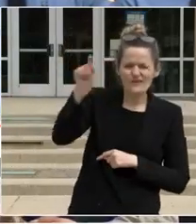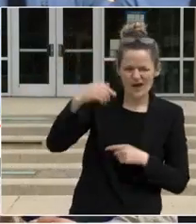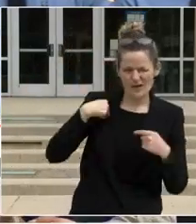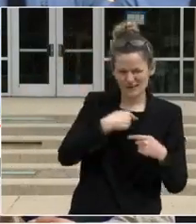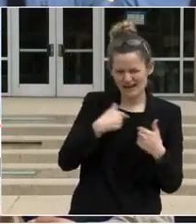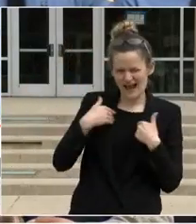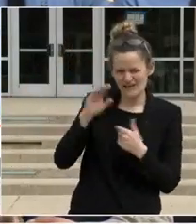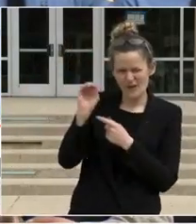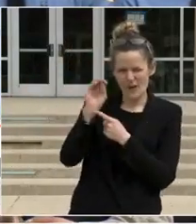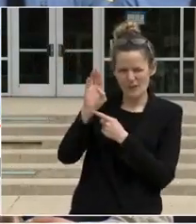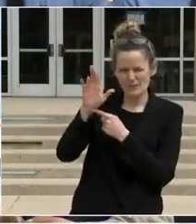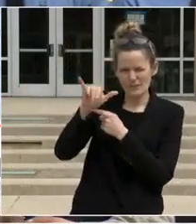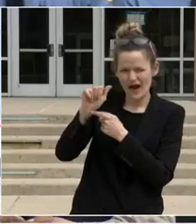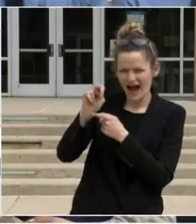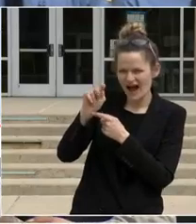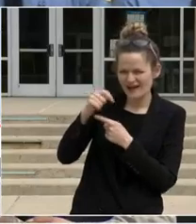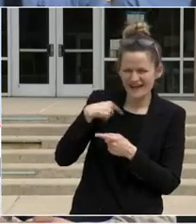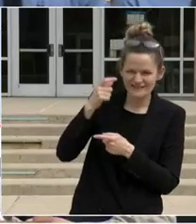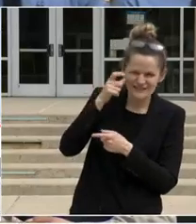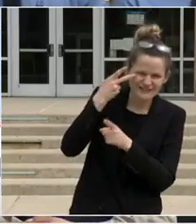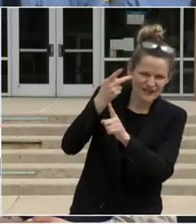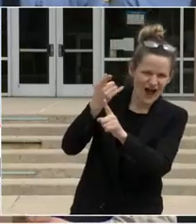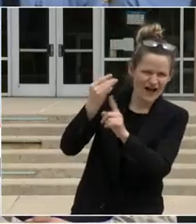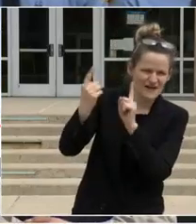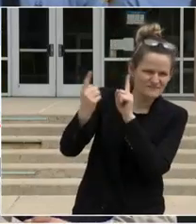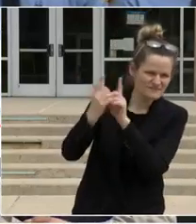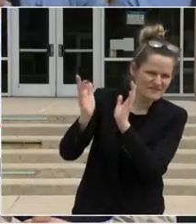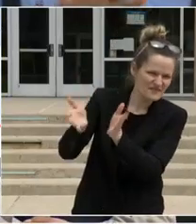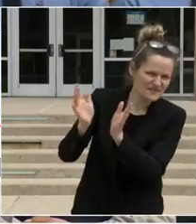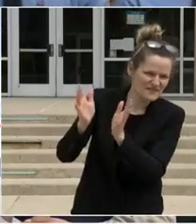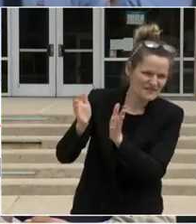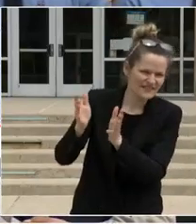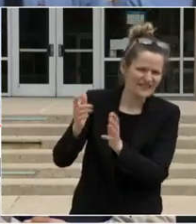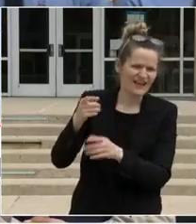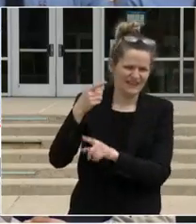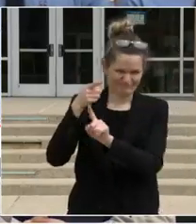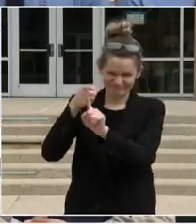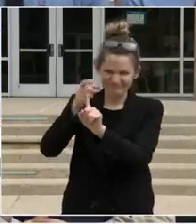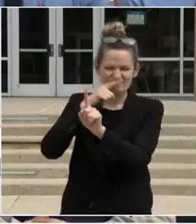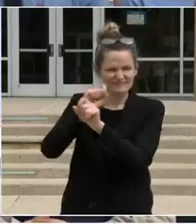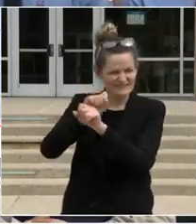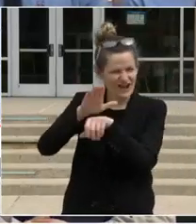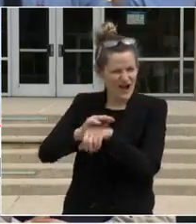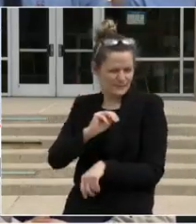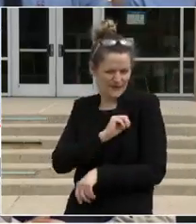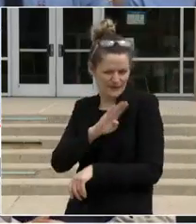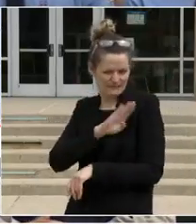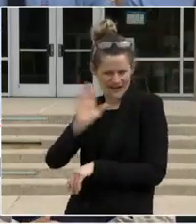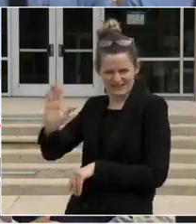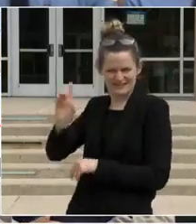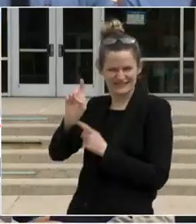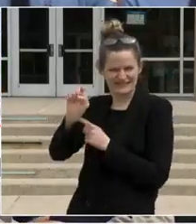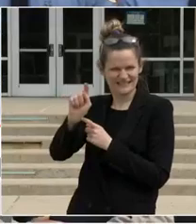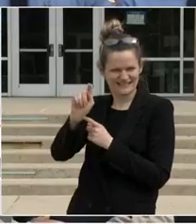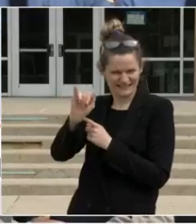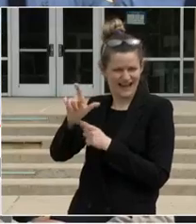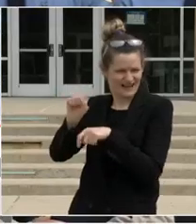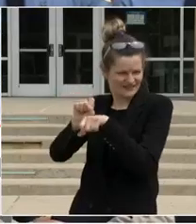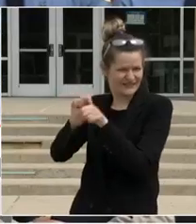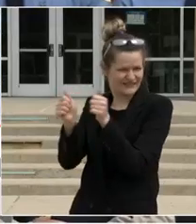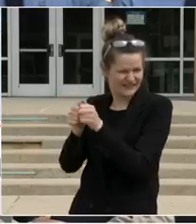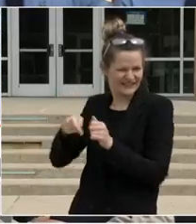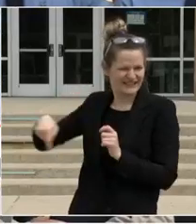see him around here somewhere? Over there on the mayor's detail. So we got police cadets, former police cadets all around, and they are such a